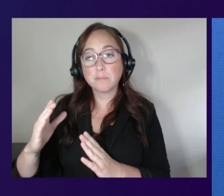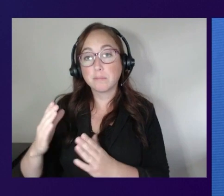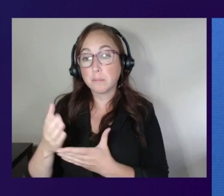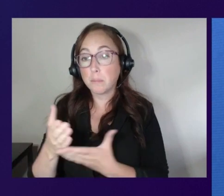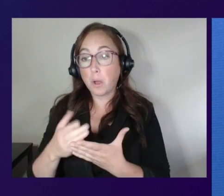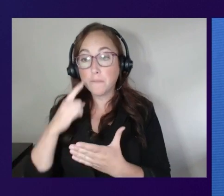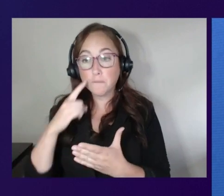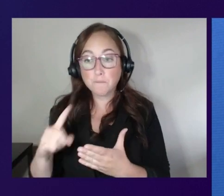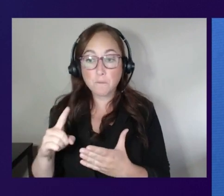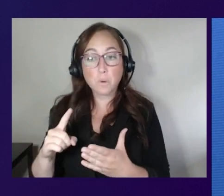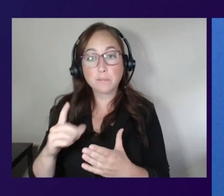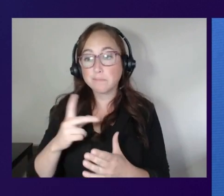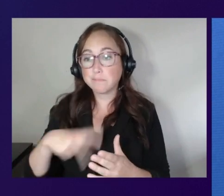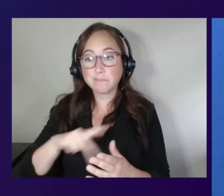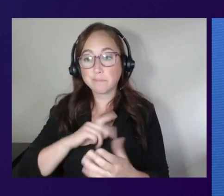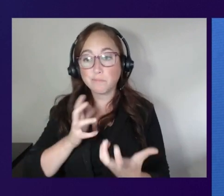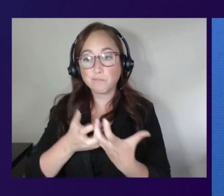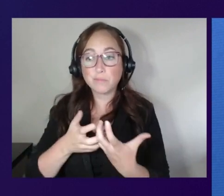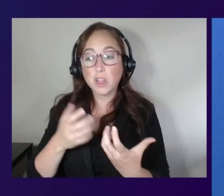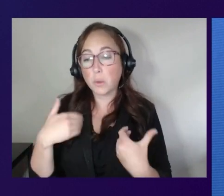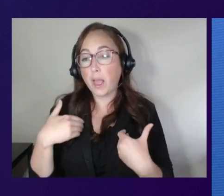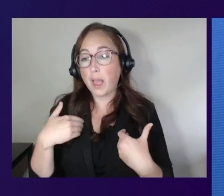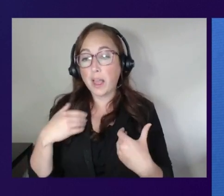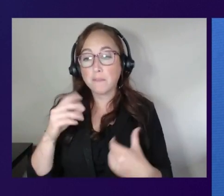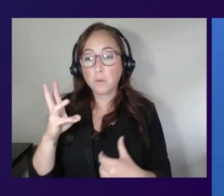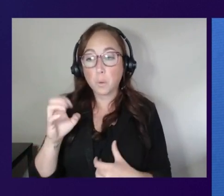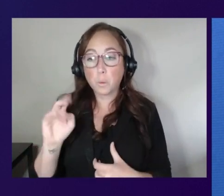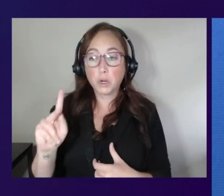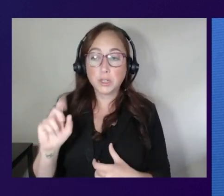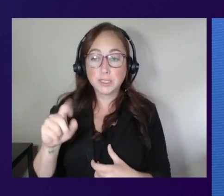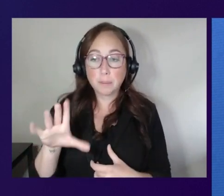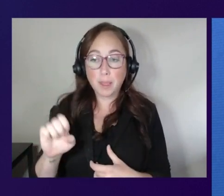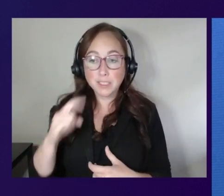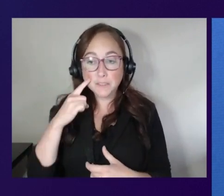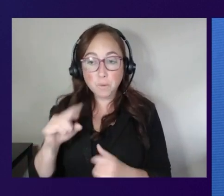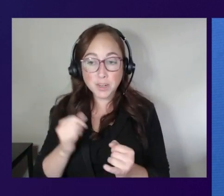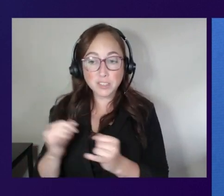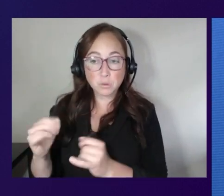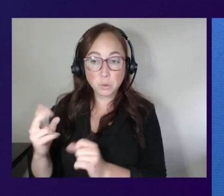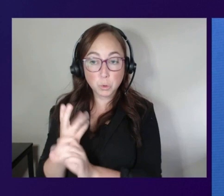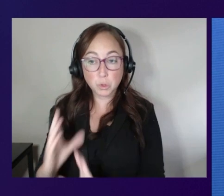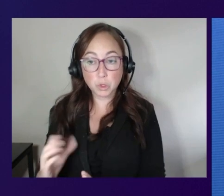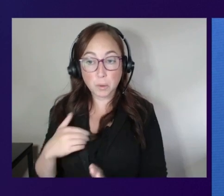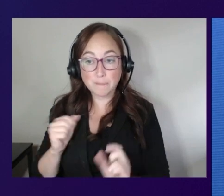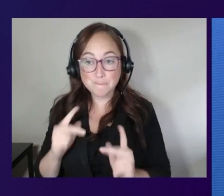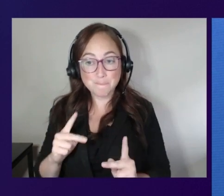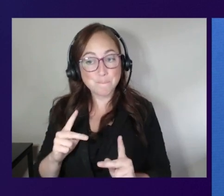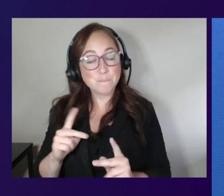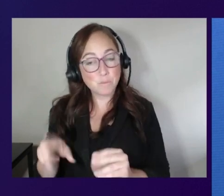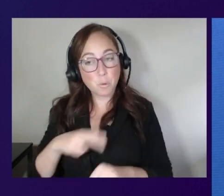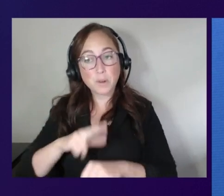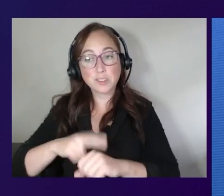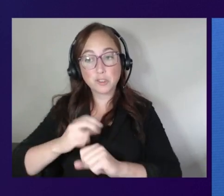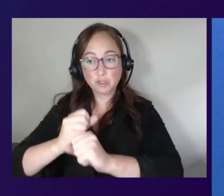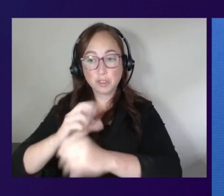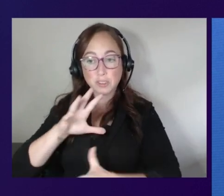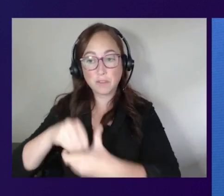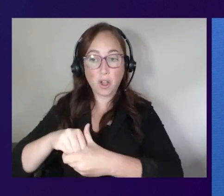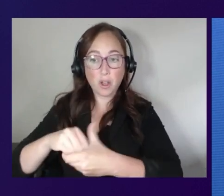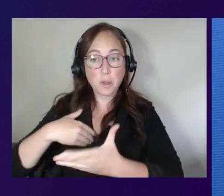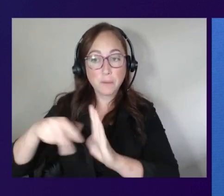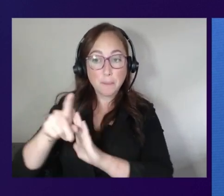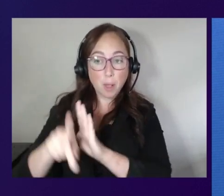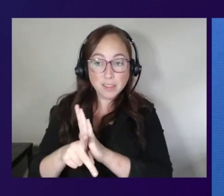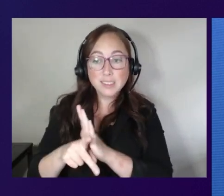You provision a workspace for an individual user. You have the opportunity, of course, security comes into play. There's policies and controls that